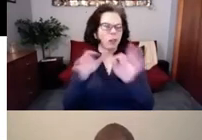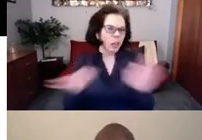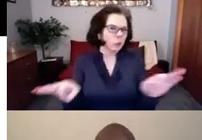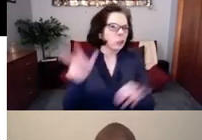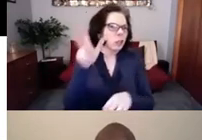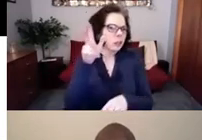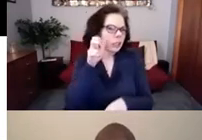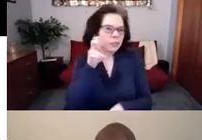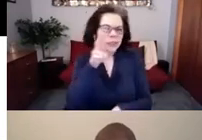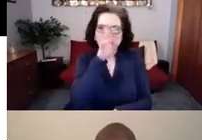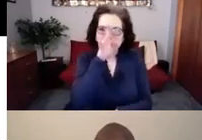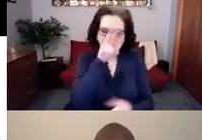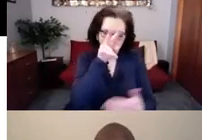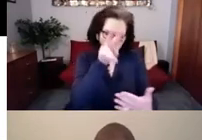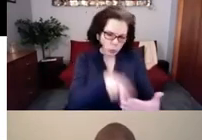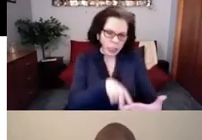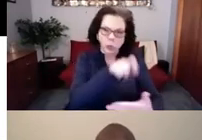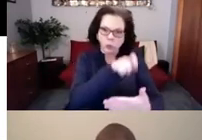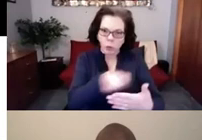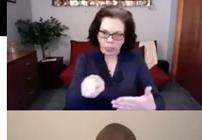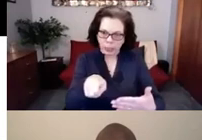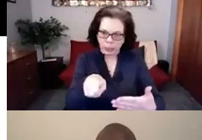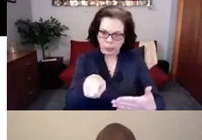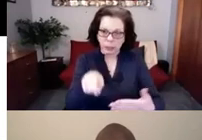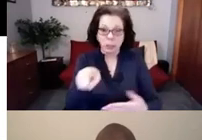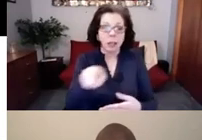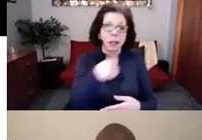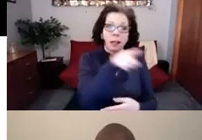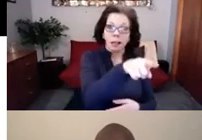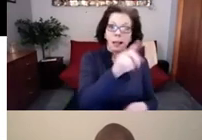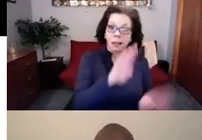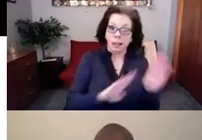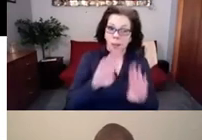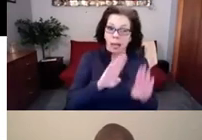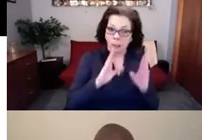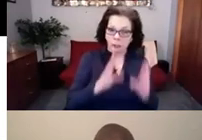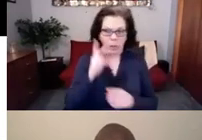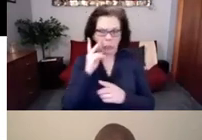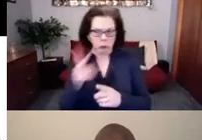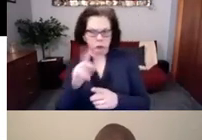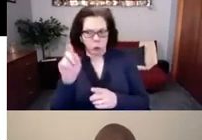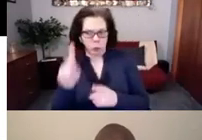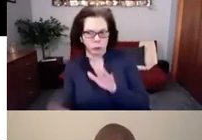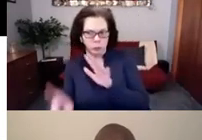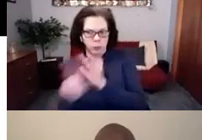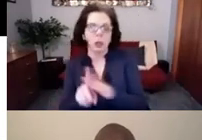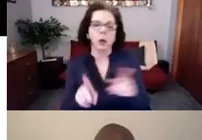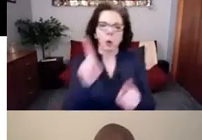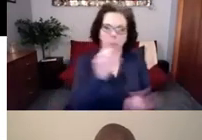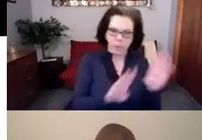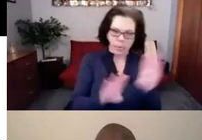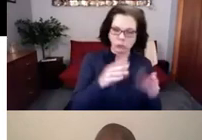writing. And again, the biology exam, I saw a question pop up about that. We do biology here in